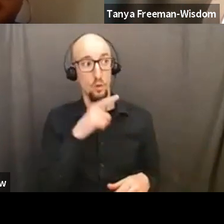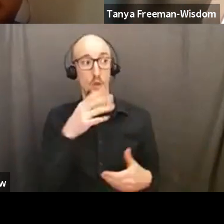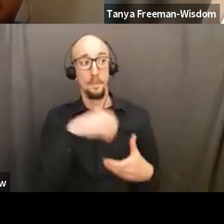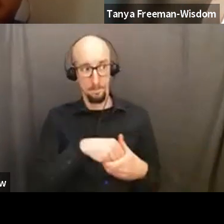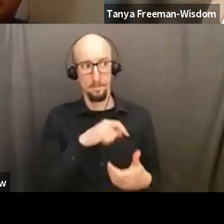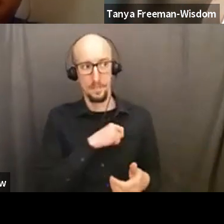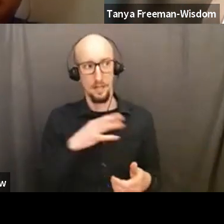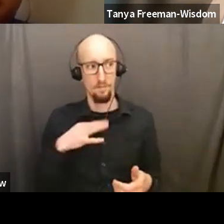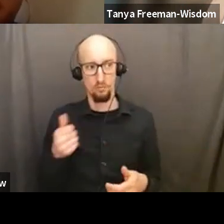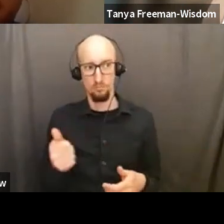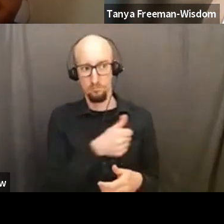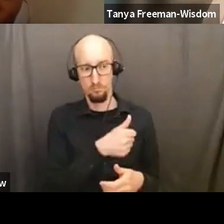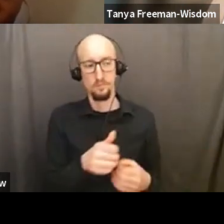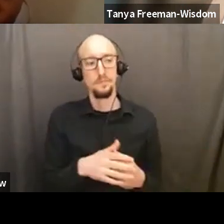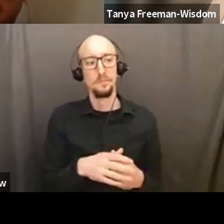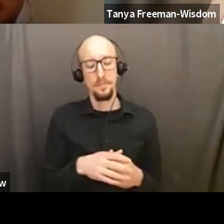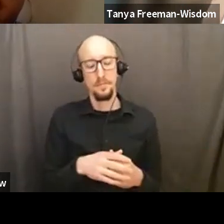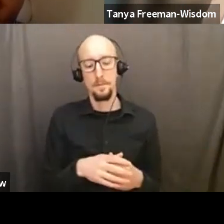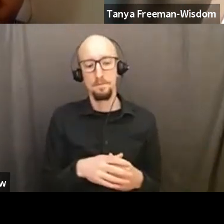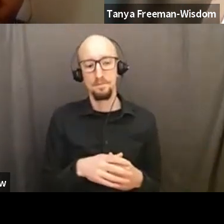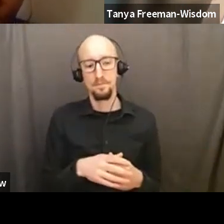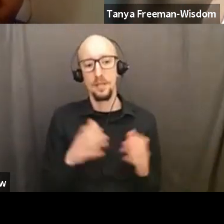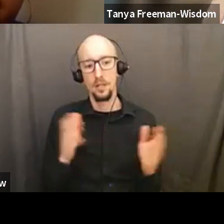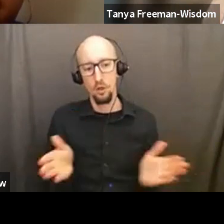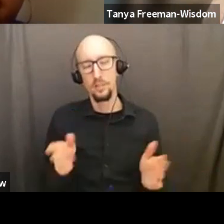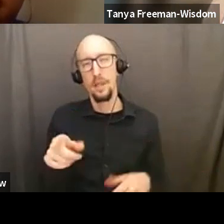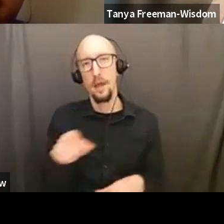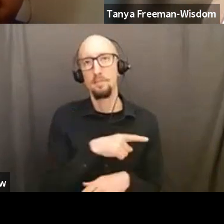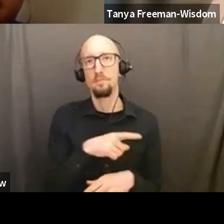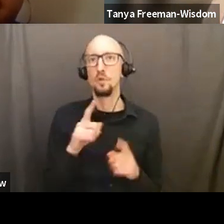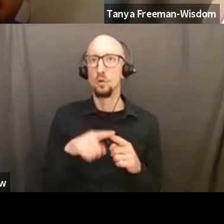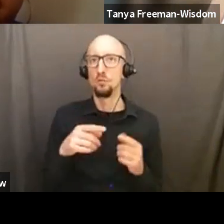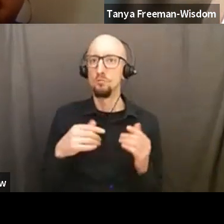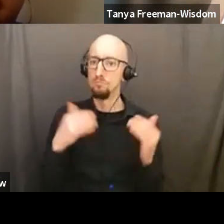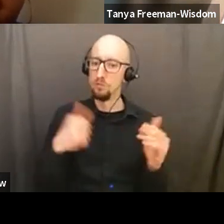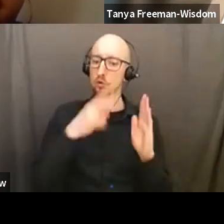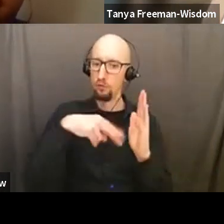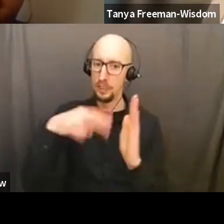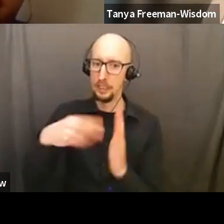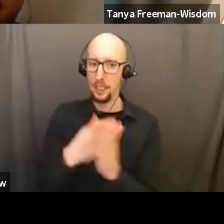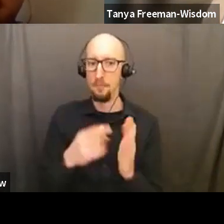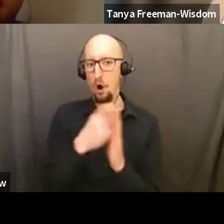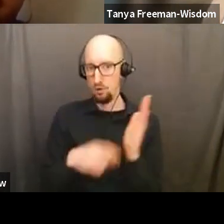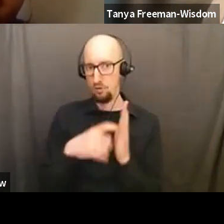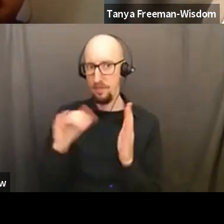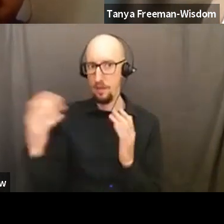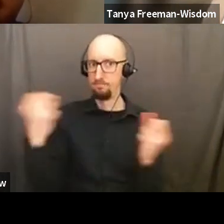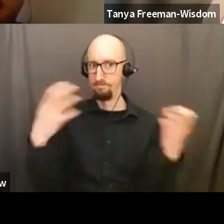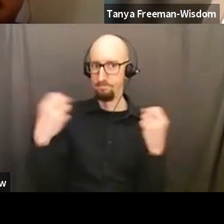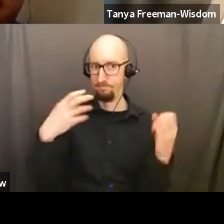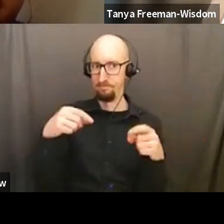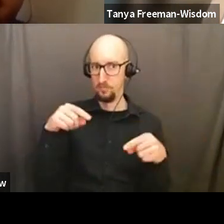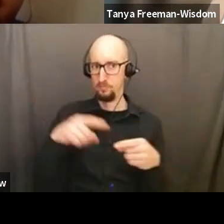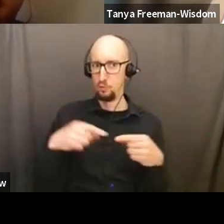to, as best their time permits, to read some of the articles that have been forthcoming to the